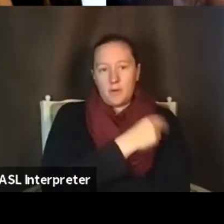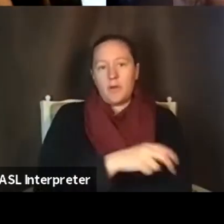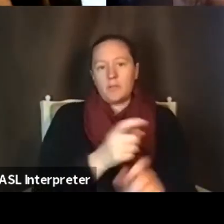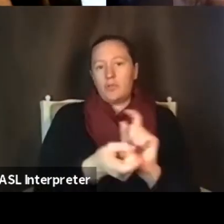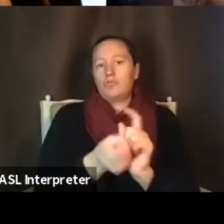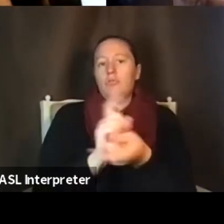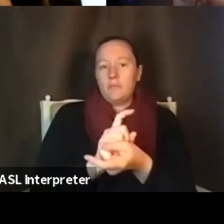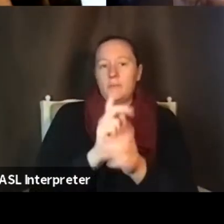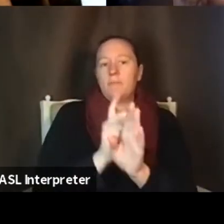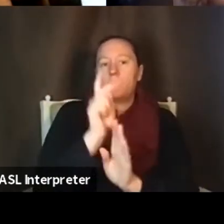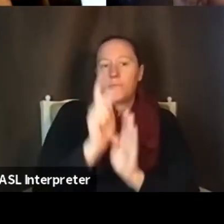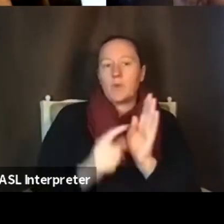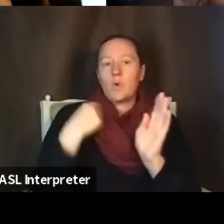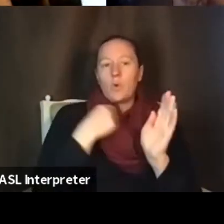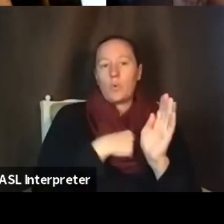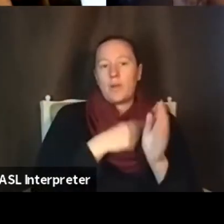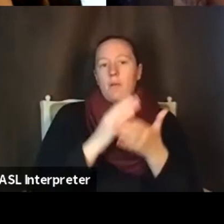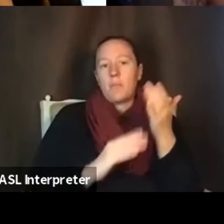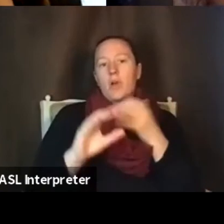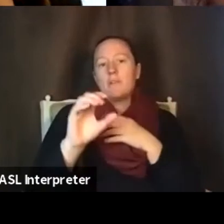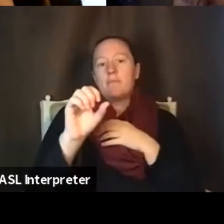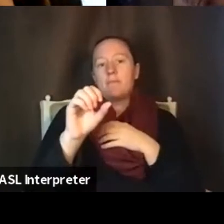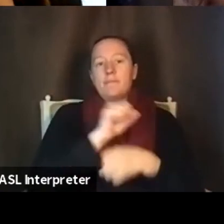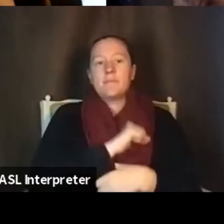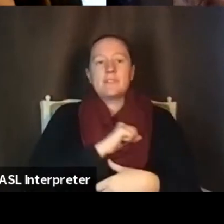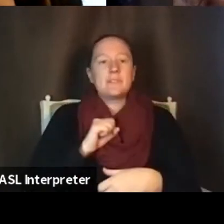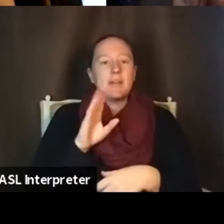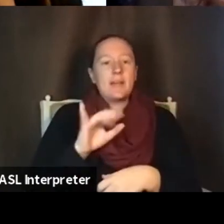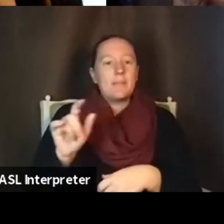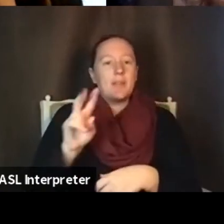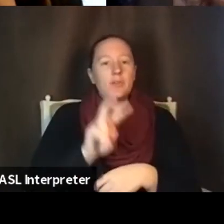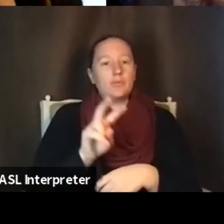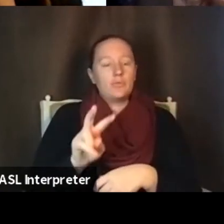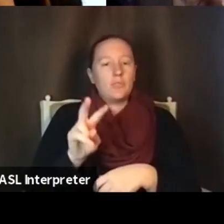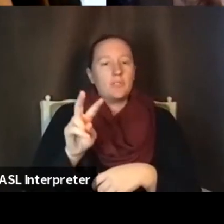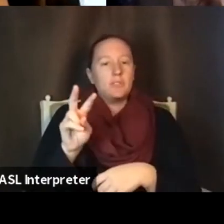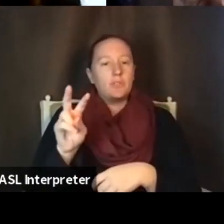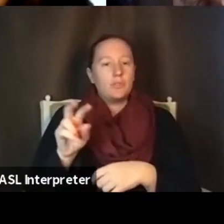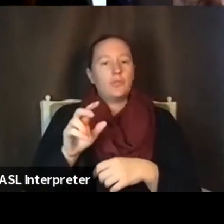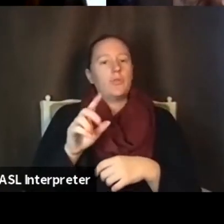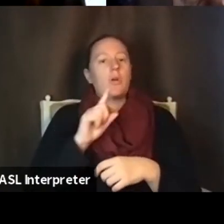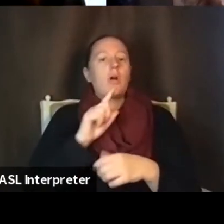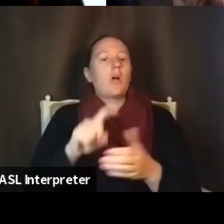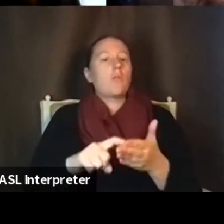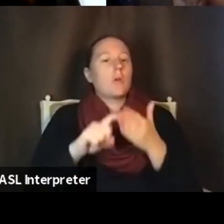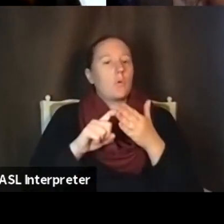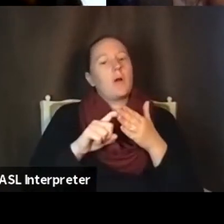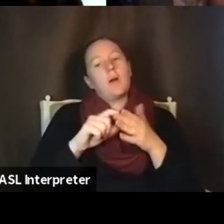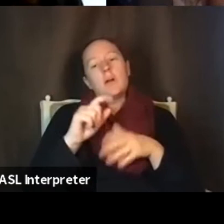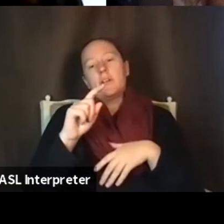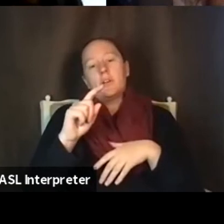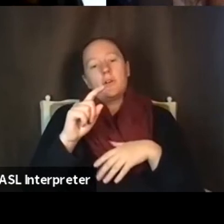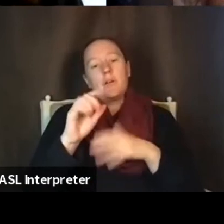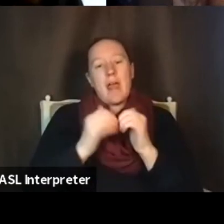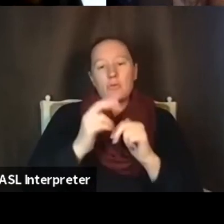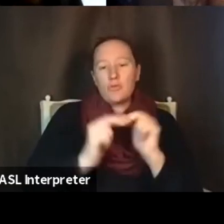so we, as part of Senate Bill 222, are required to work with healthcare policy and financing around how to build out